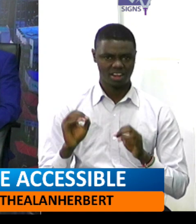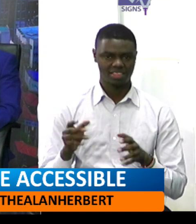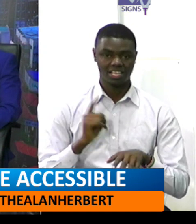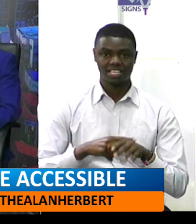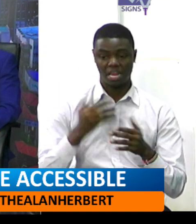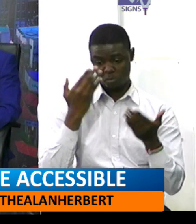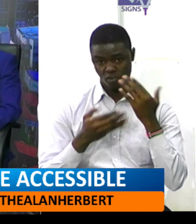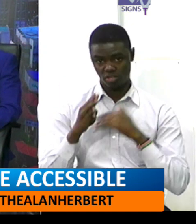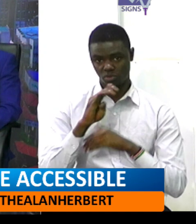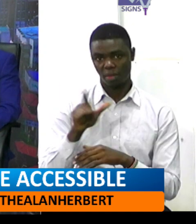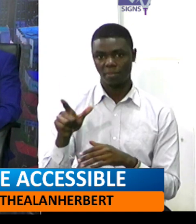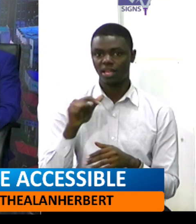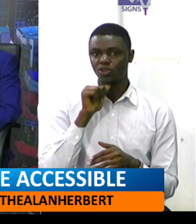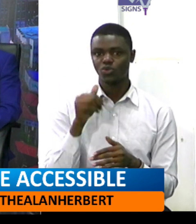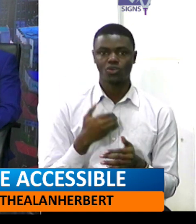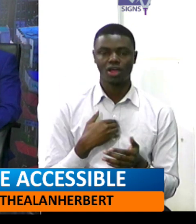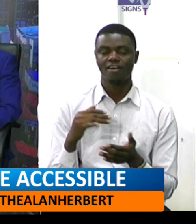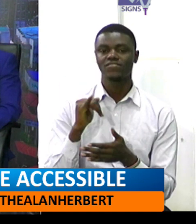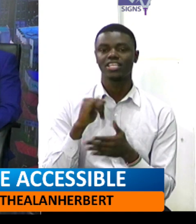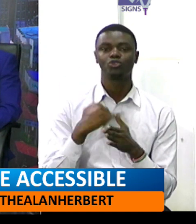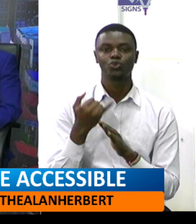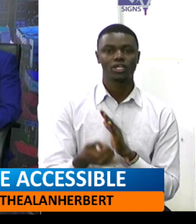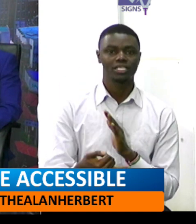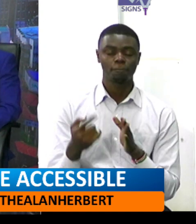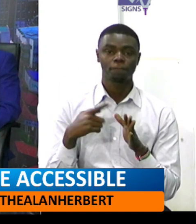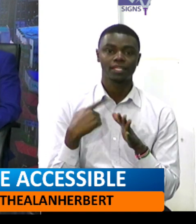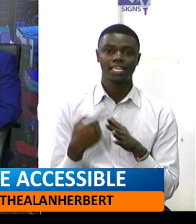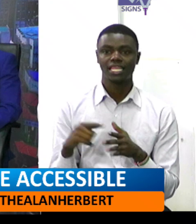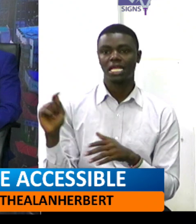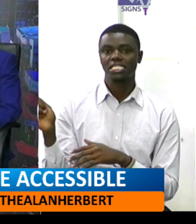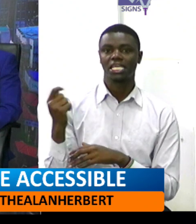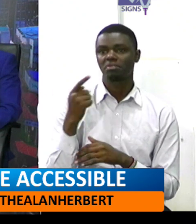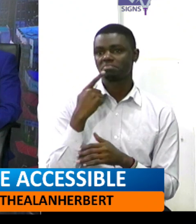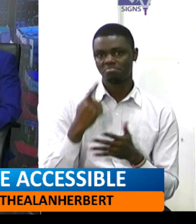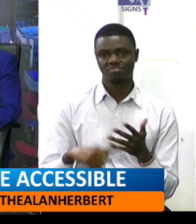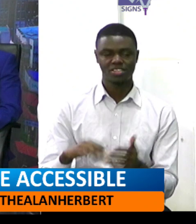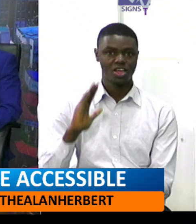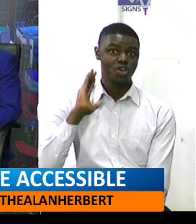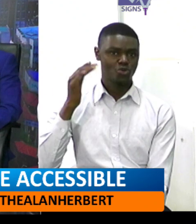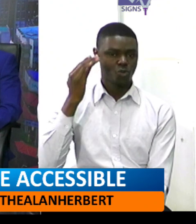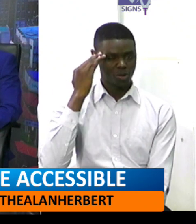faced with a bill and you do not have insurance, then as Kenyans say, utajua hujui.